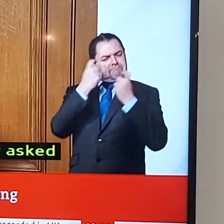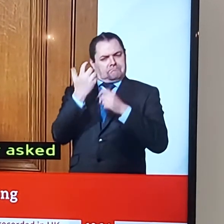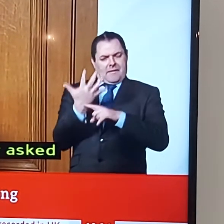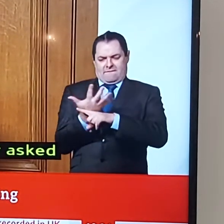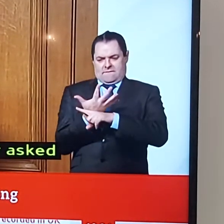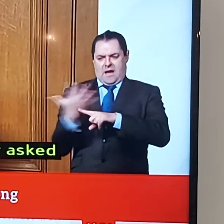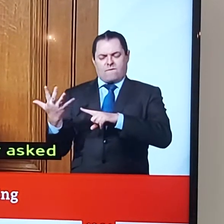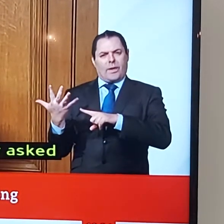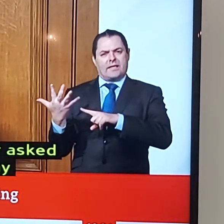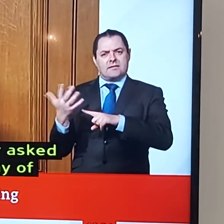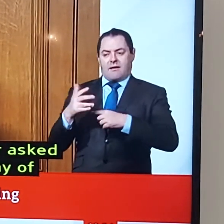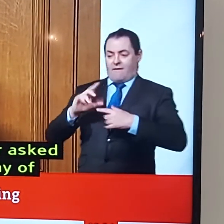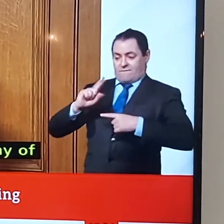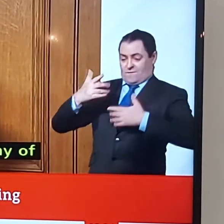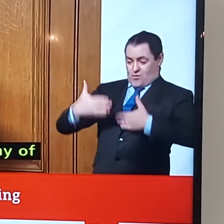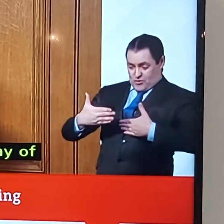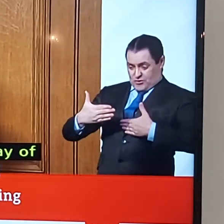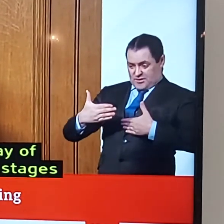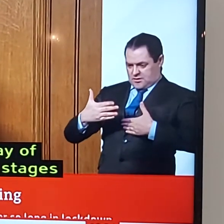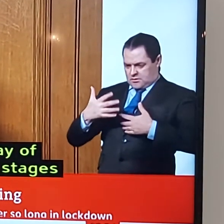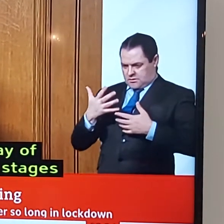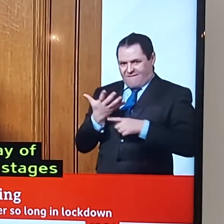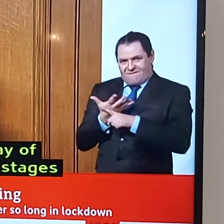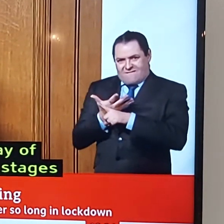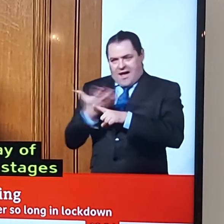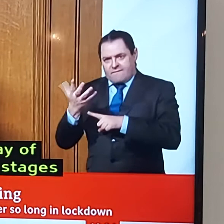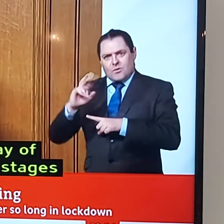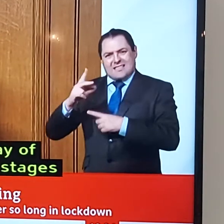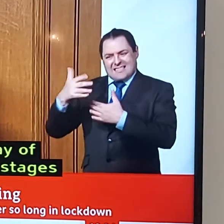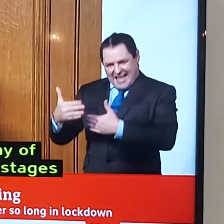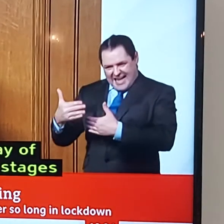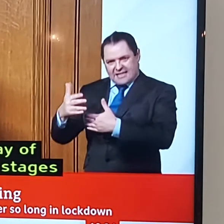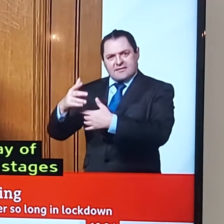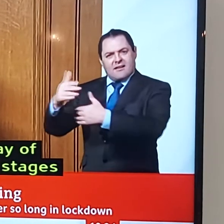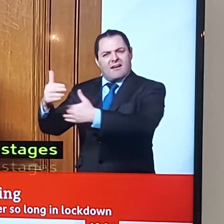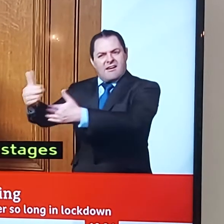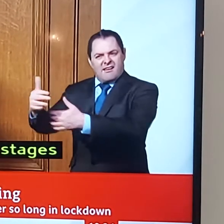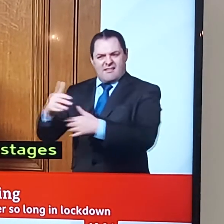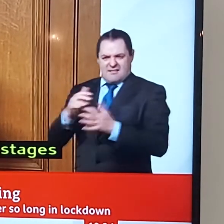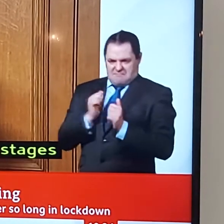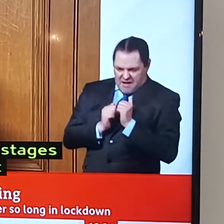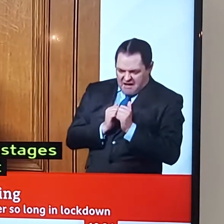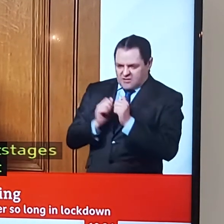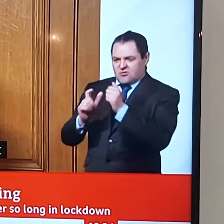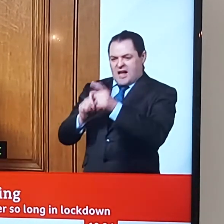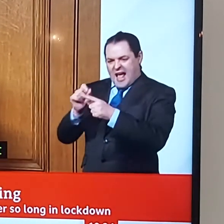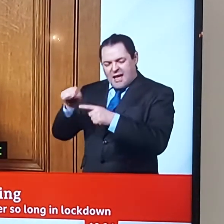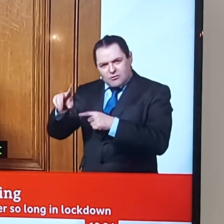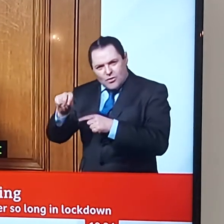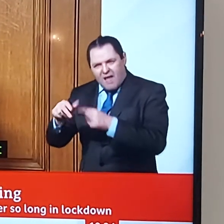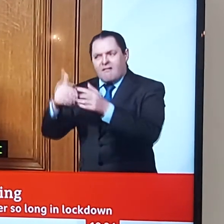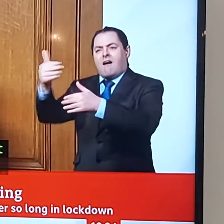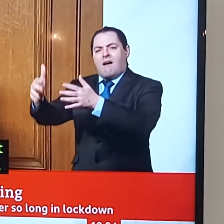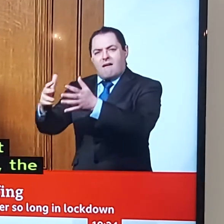between the different stages as they're rolled out, the next phases of the roadmap that the Prime Minister announced to Parliament